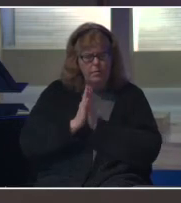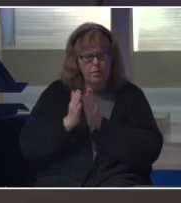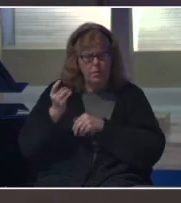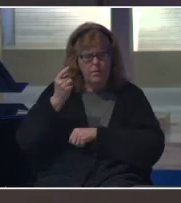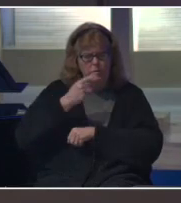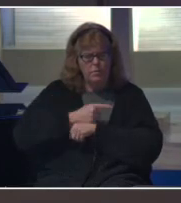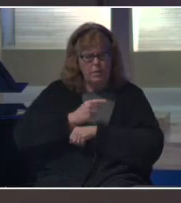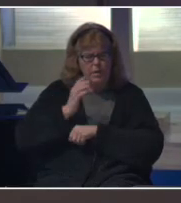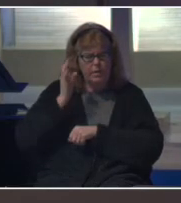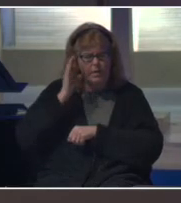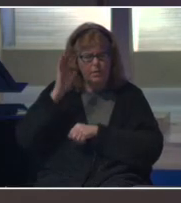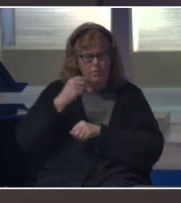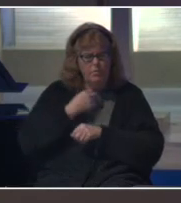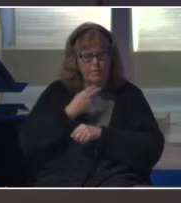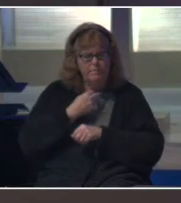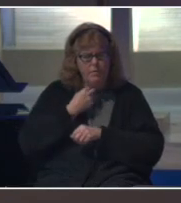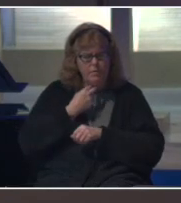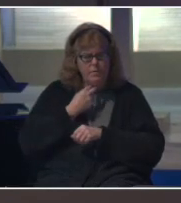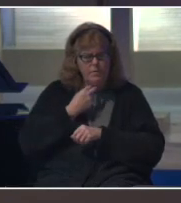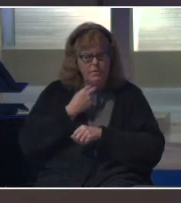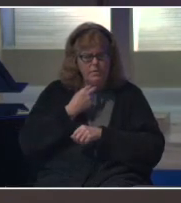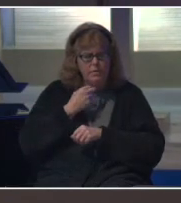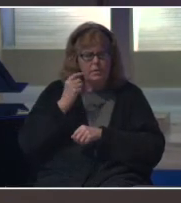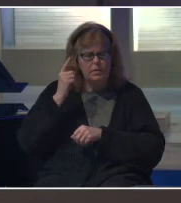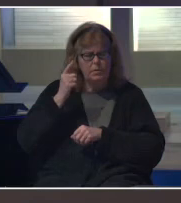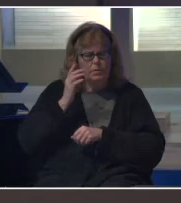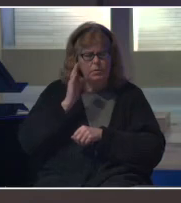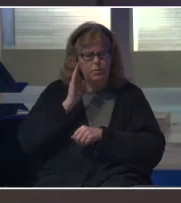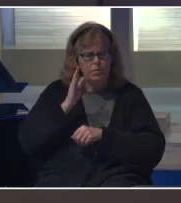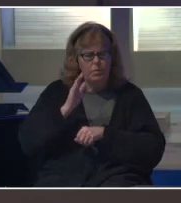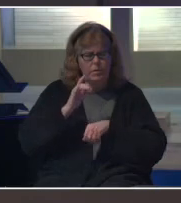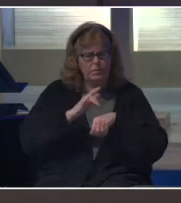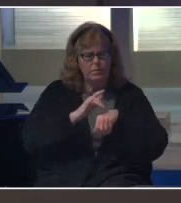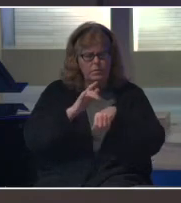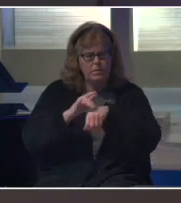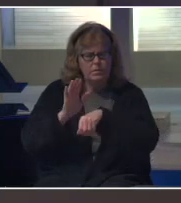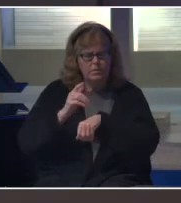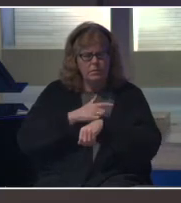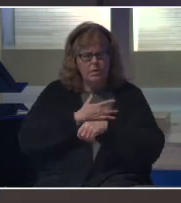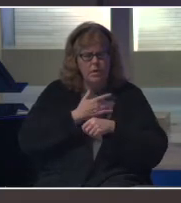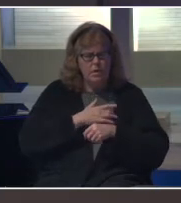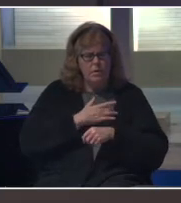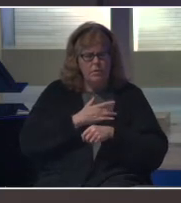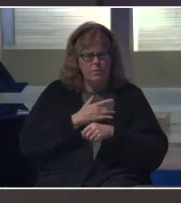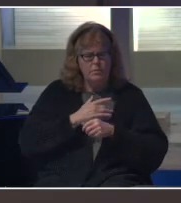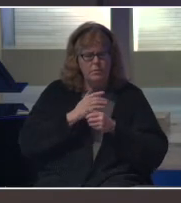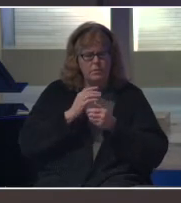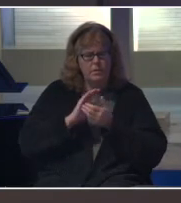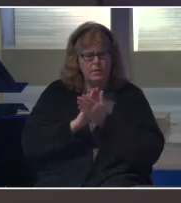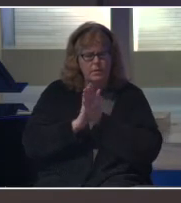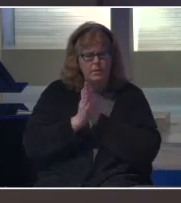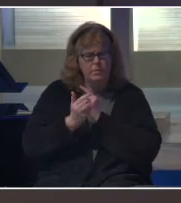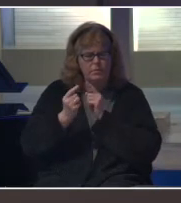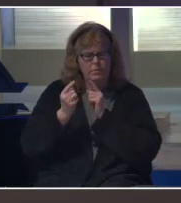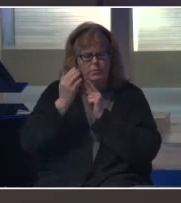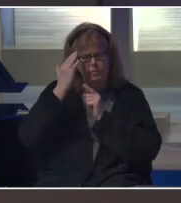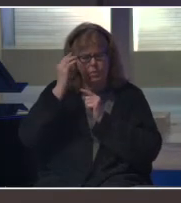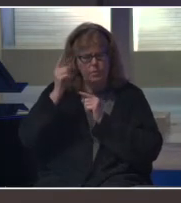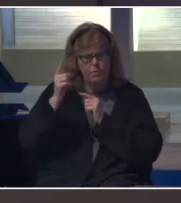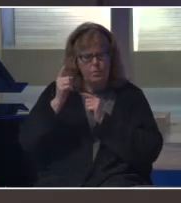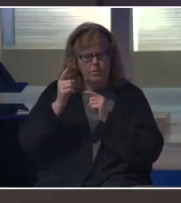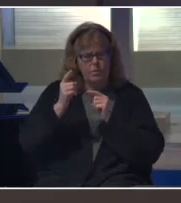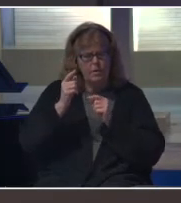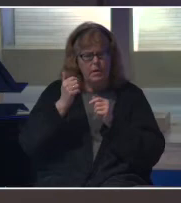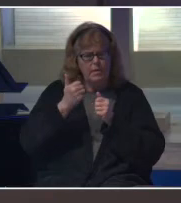they've heard your voice, that you would touch their heart and they would come to you. If any